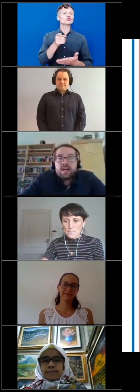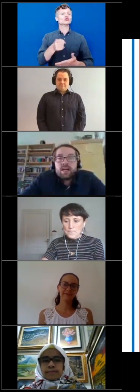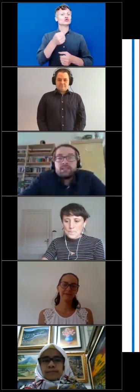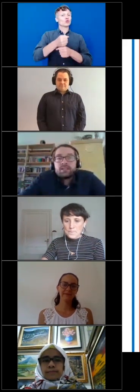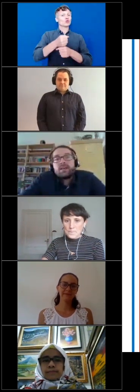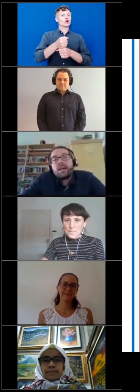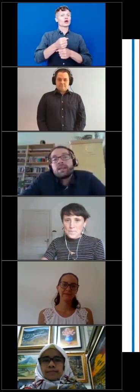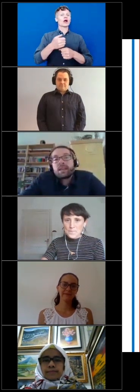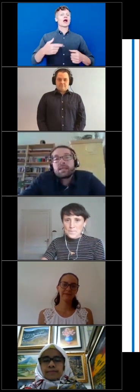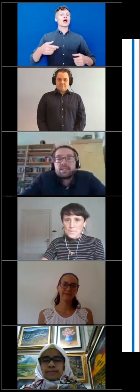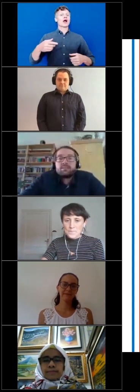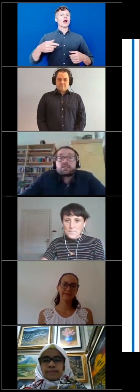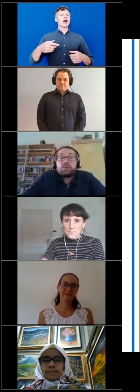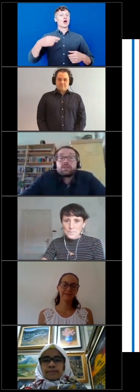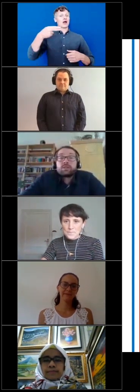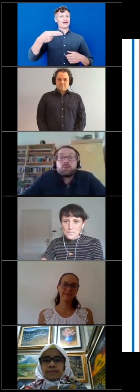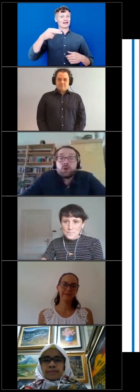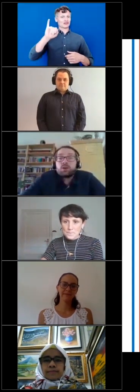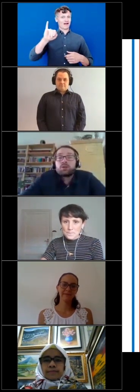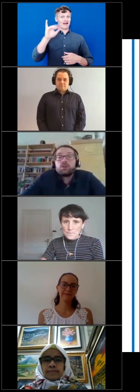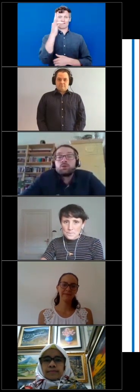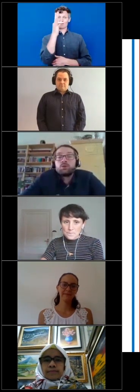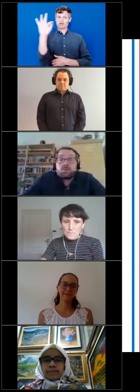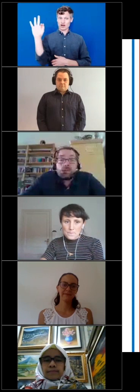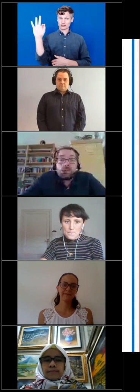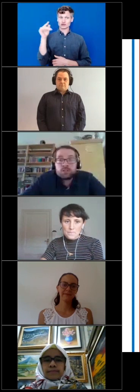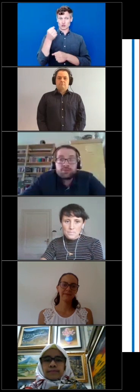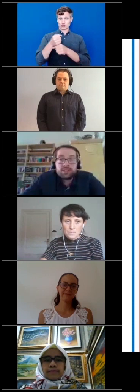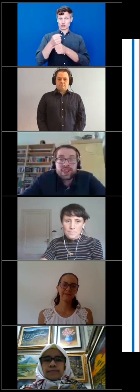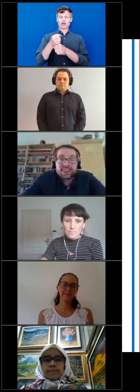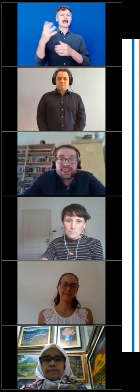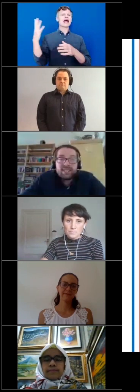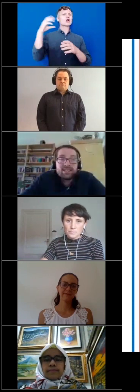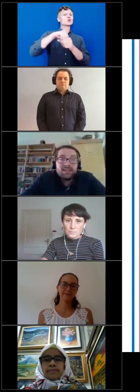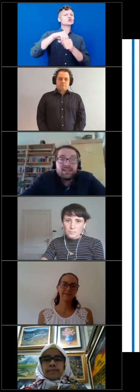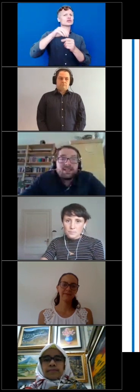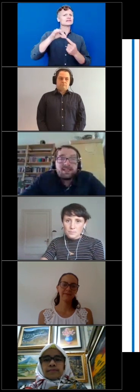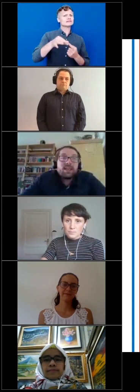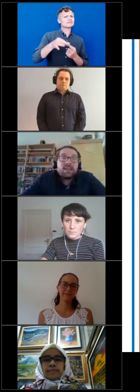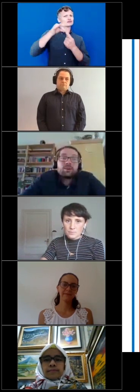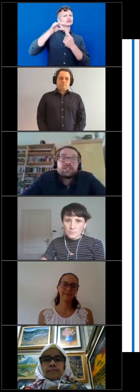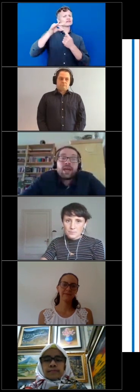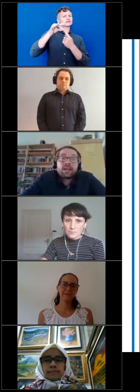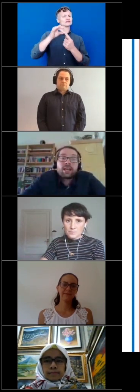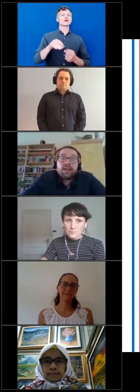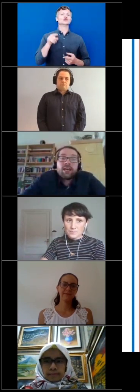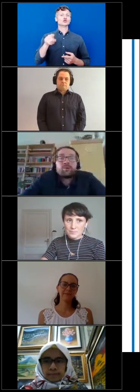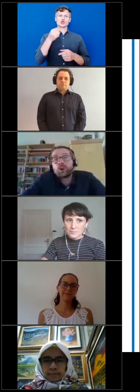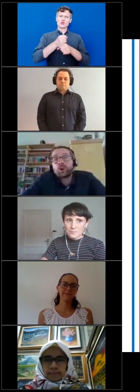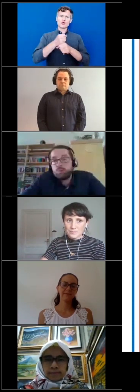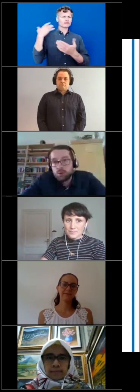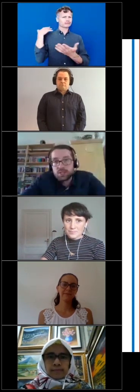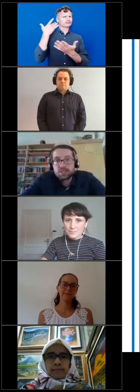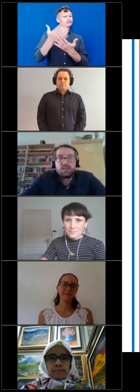in France and has extensive experience working on inclusion of persons with disabilities in humanitarian action, having